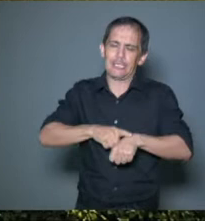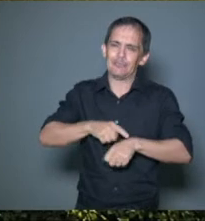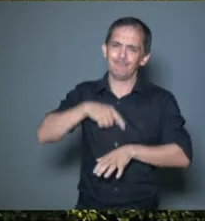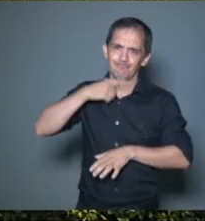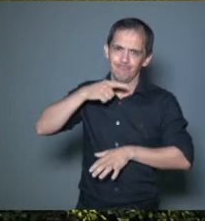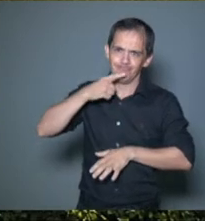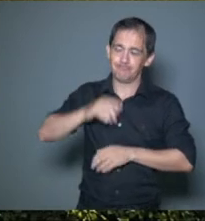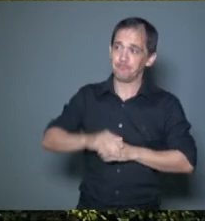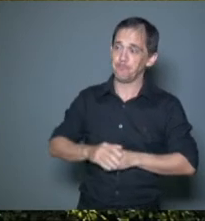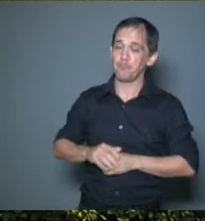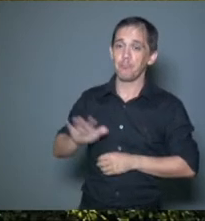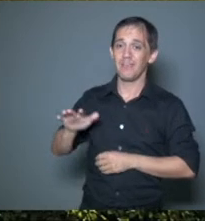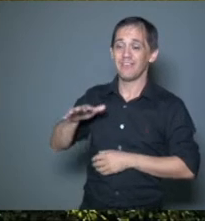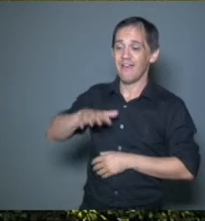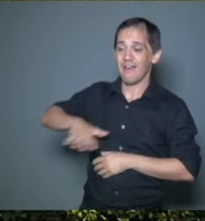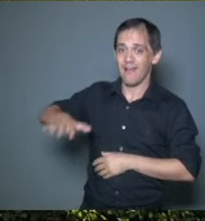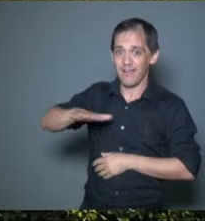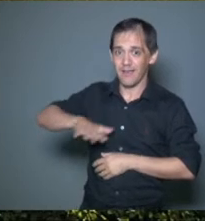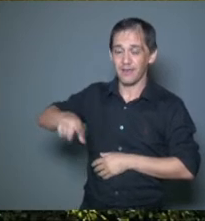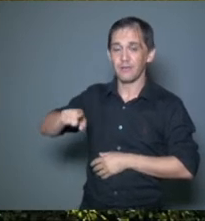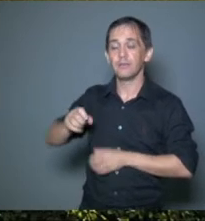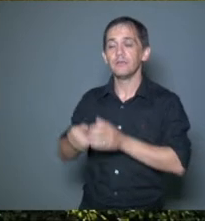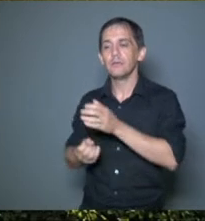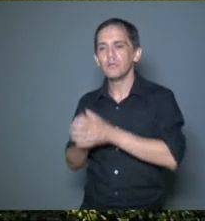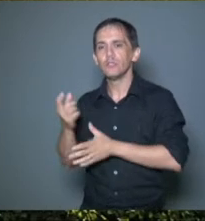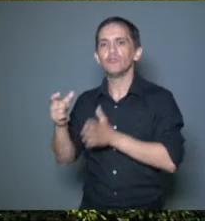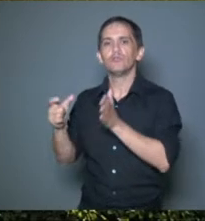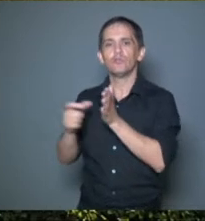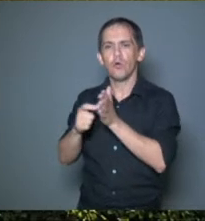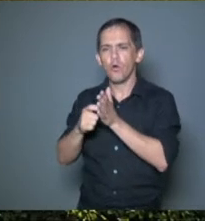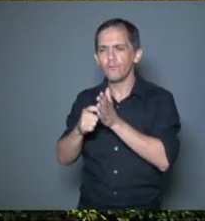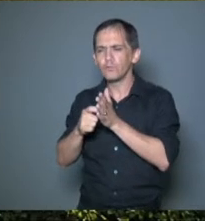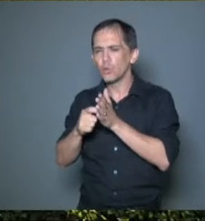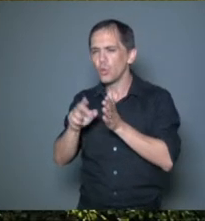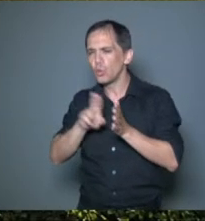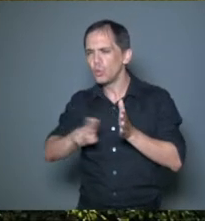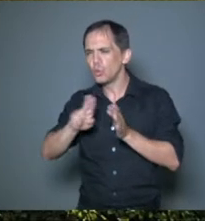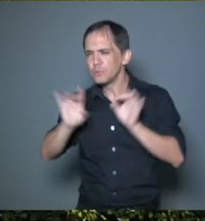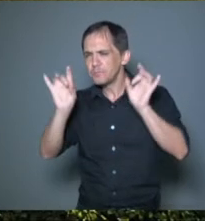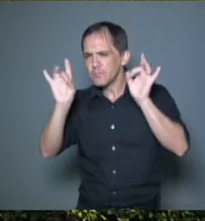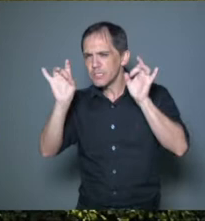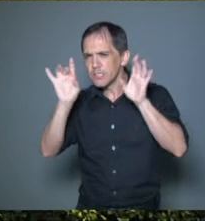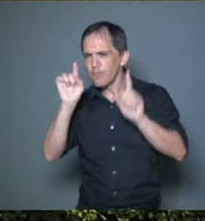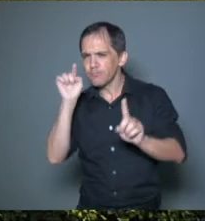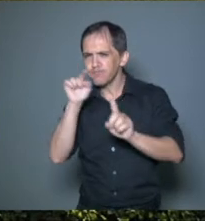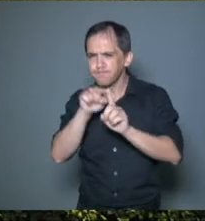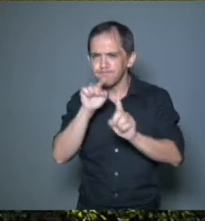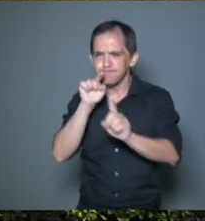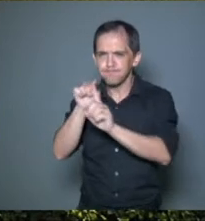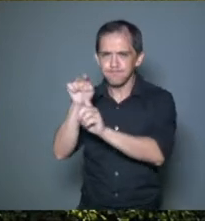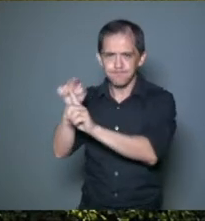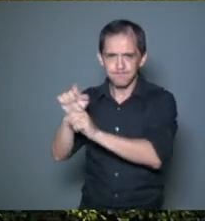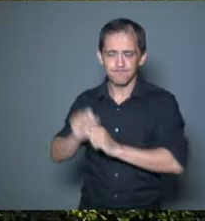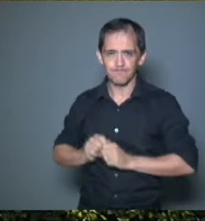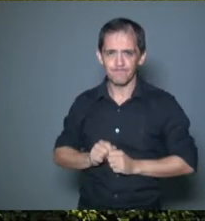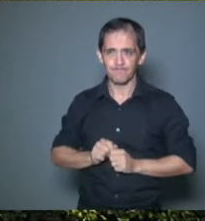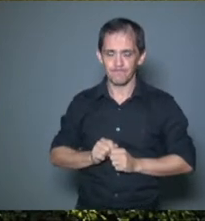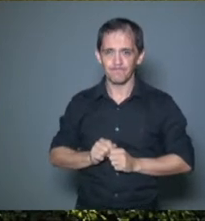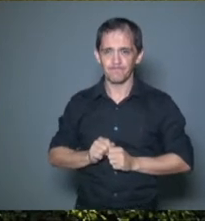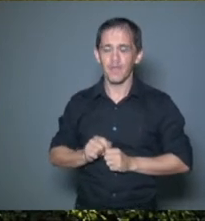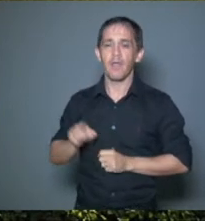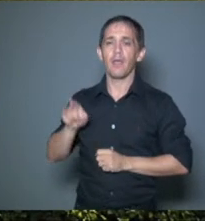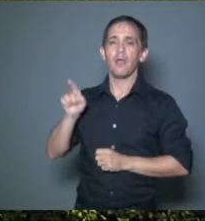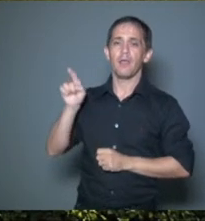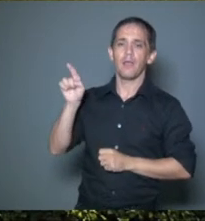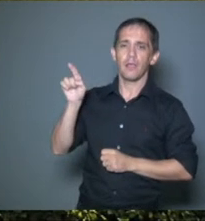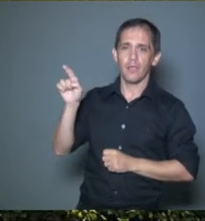able to go into the details of each one of the deliveries here, but it's an organization that develops software for